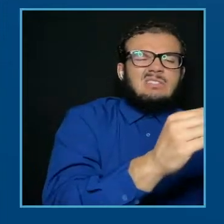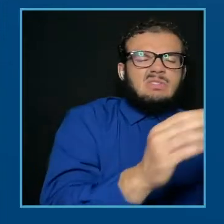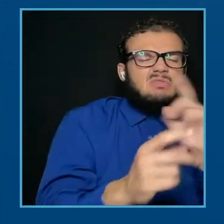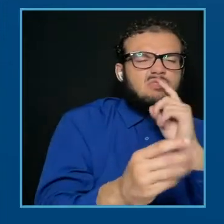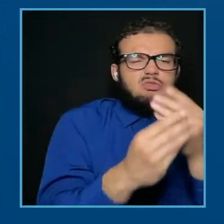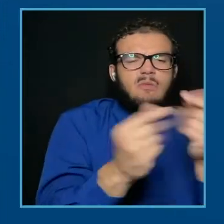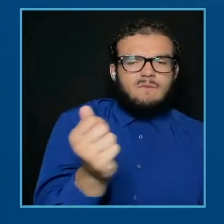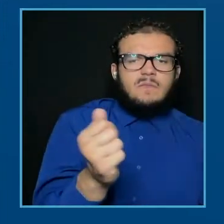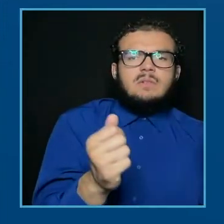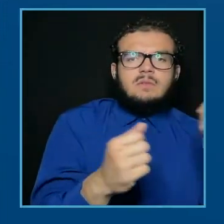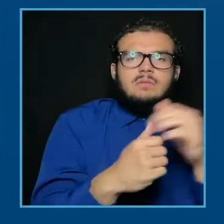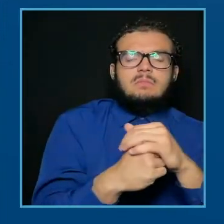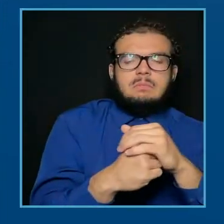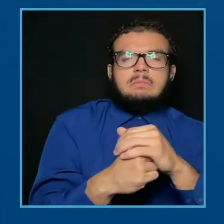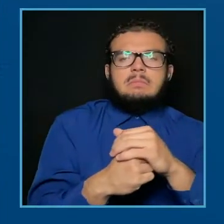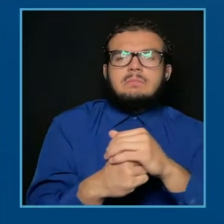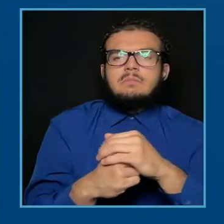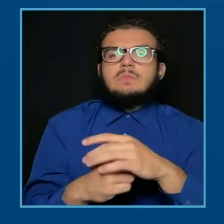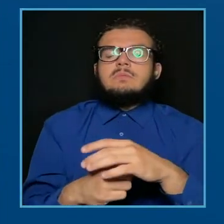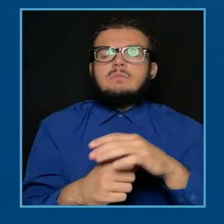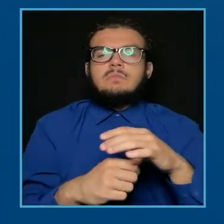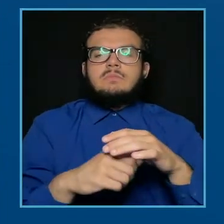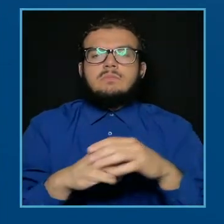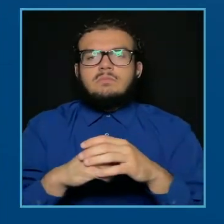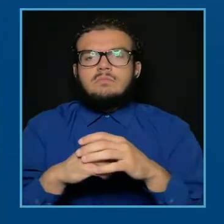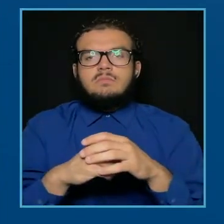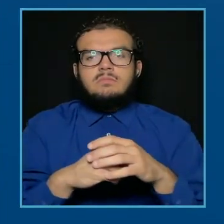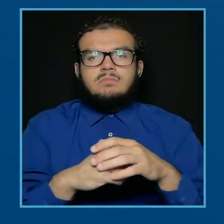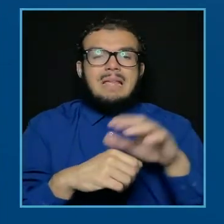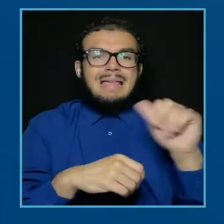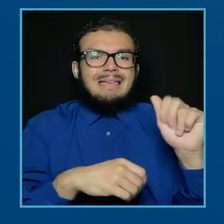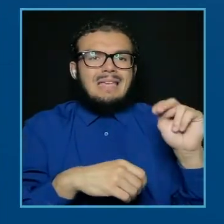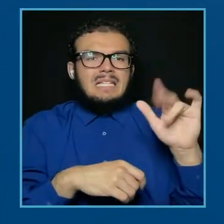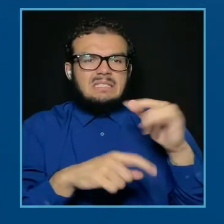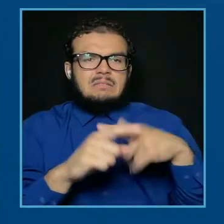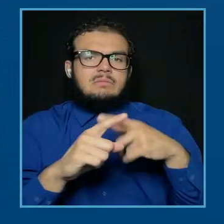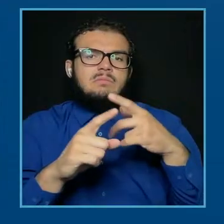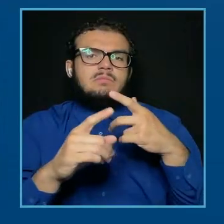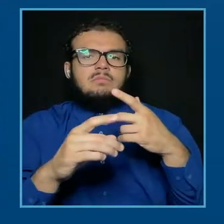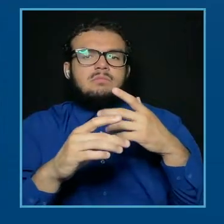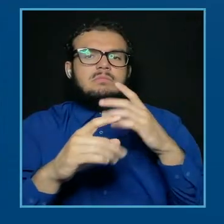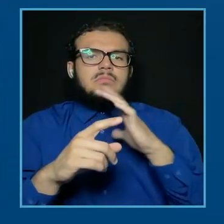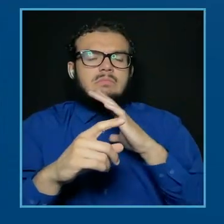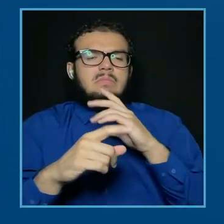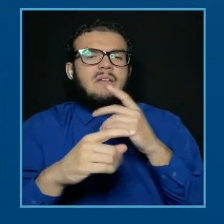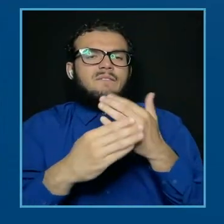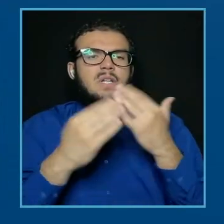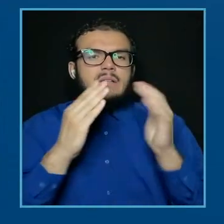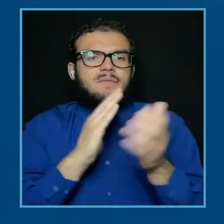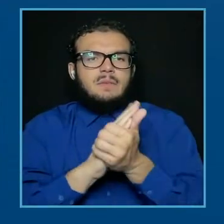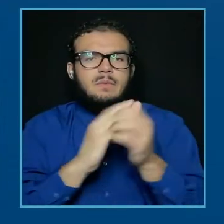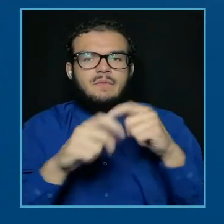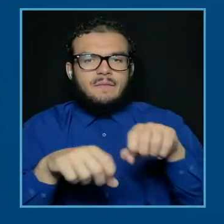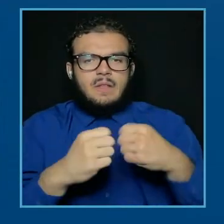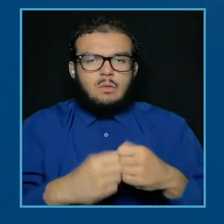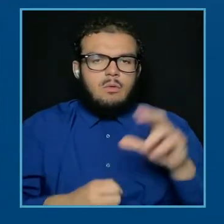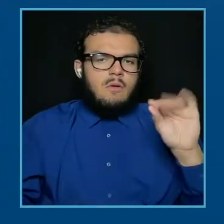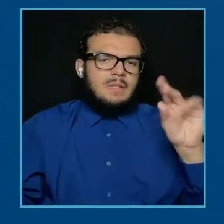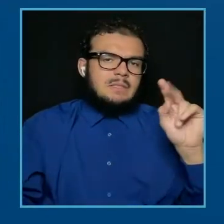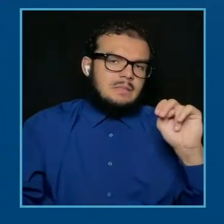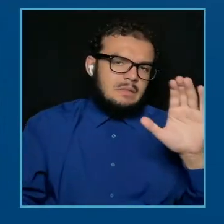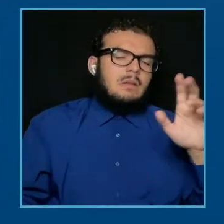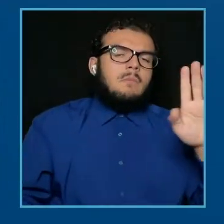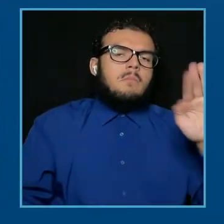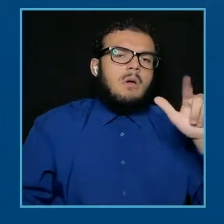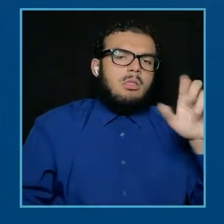those points above in the whereas. So Andy, just strike as a friendly amendment due to violations of DNC charter bylaws and